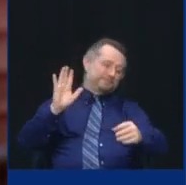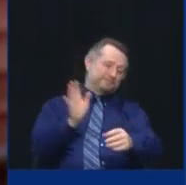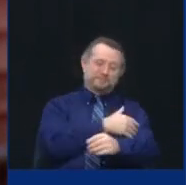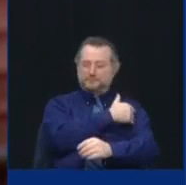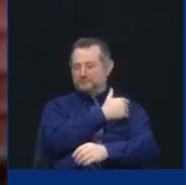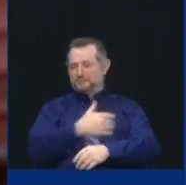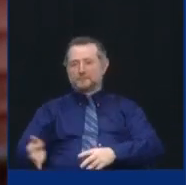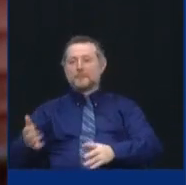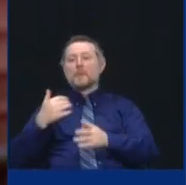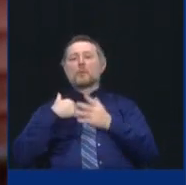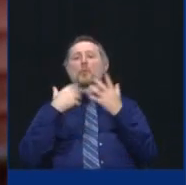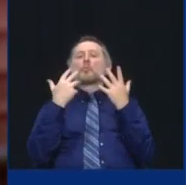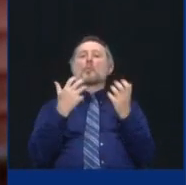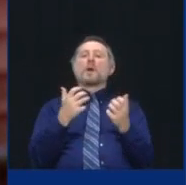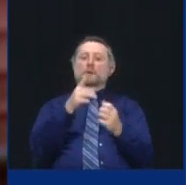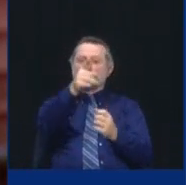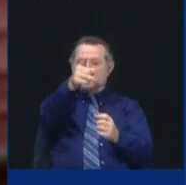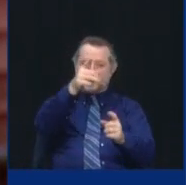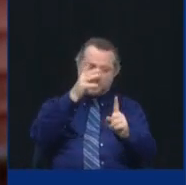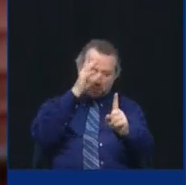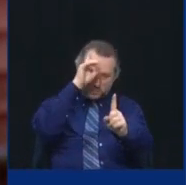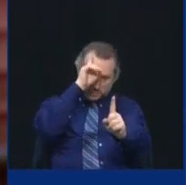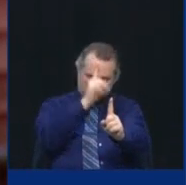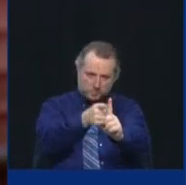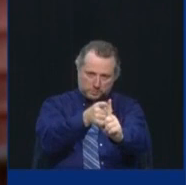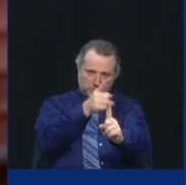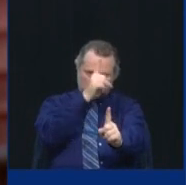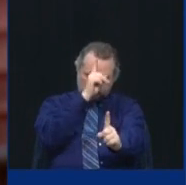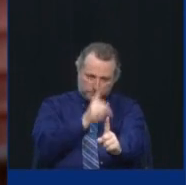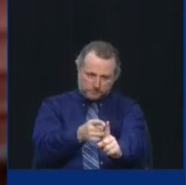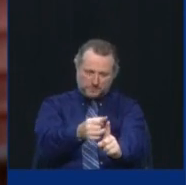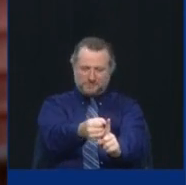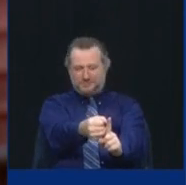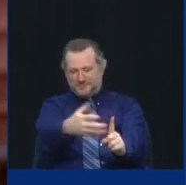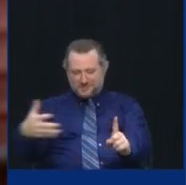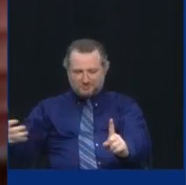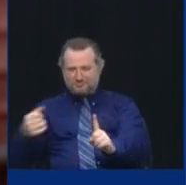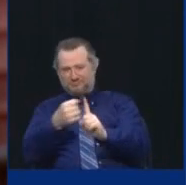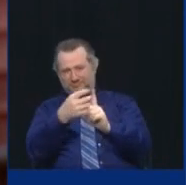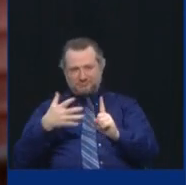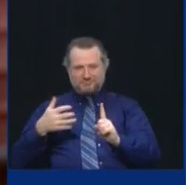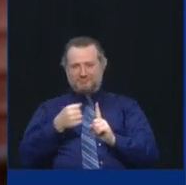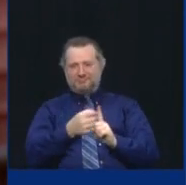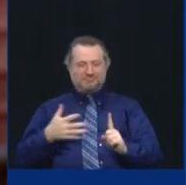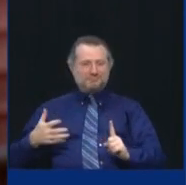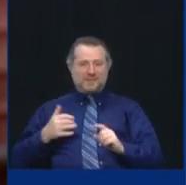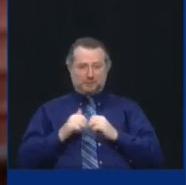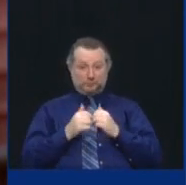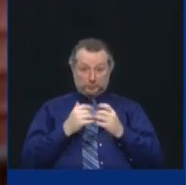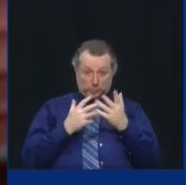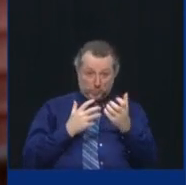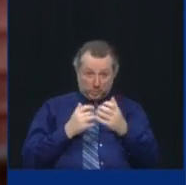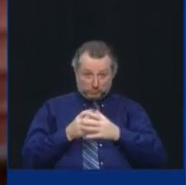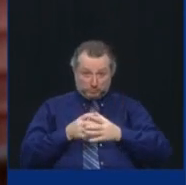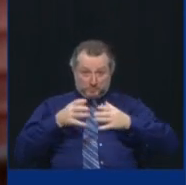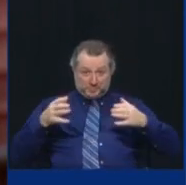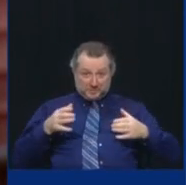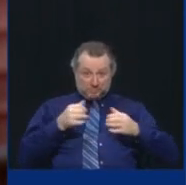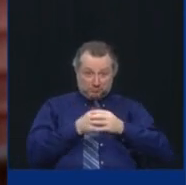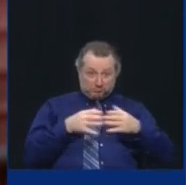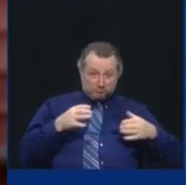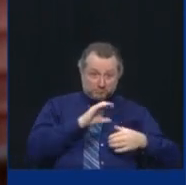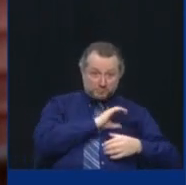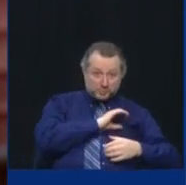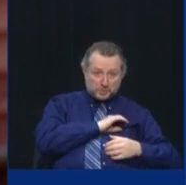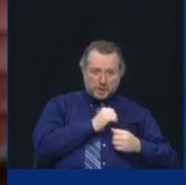What are you going to do? What needs to be done? Do you need more police? How many police would you put in